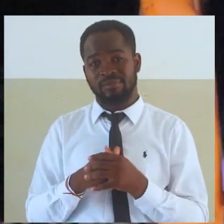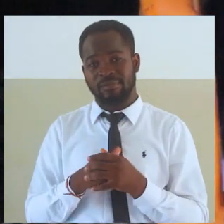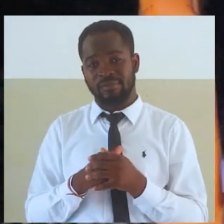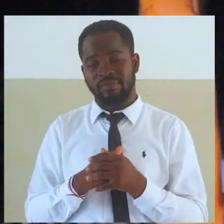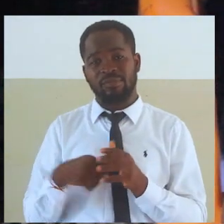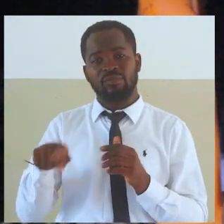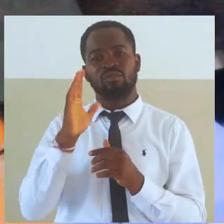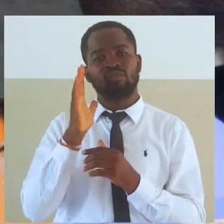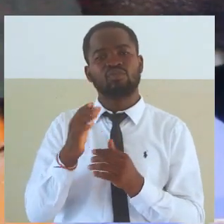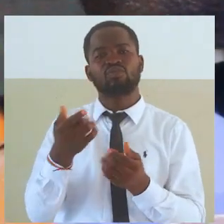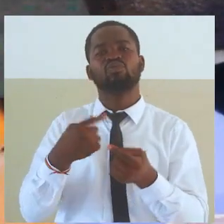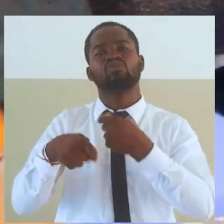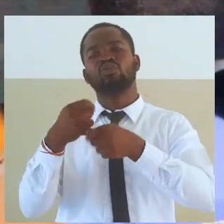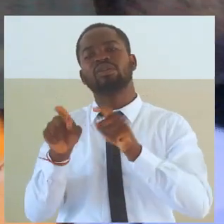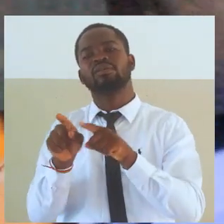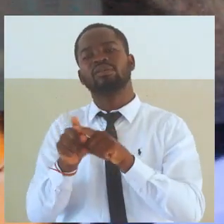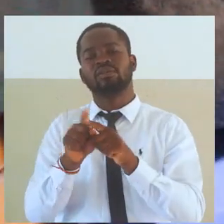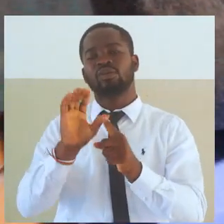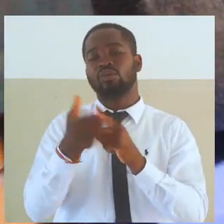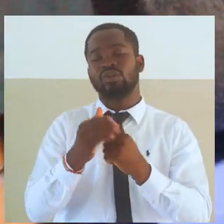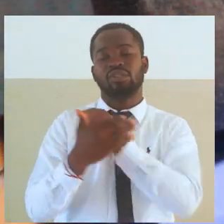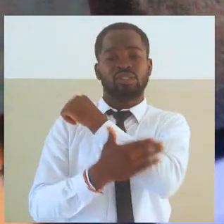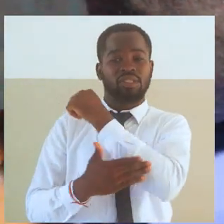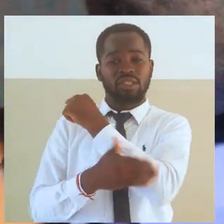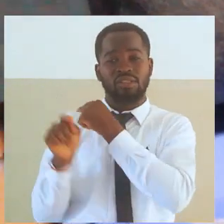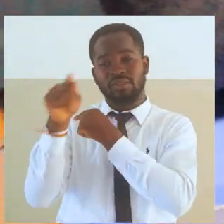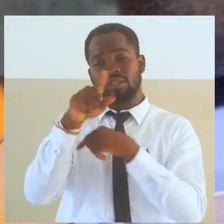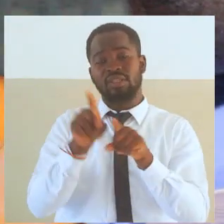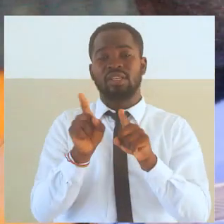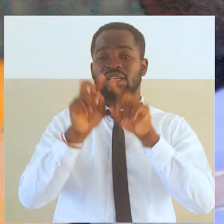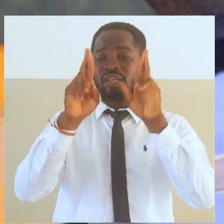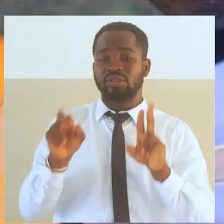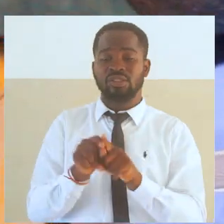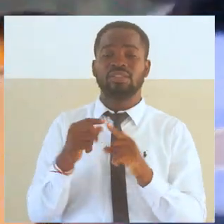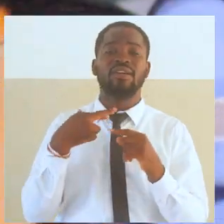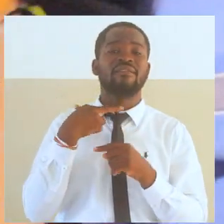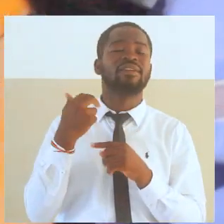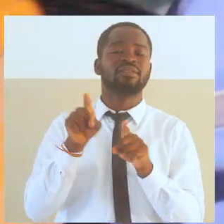The low or rather no knowledge about the condition in the country has resulted in victims and their